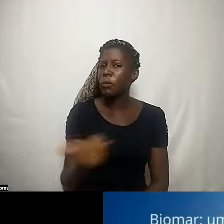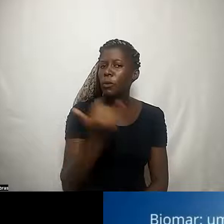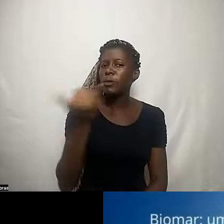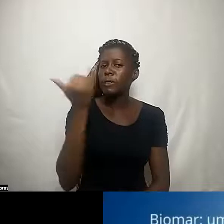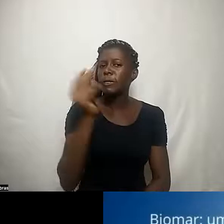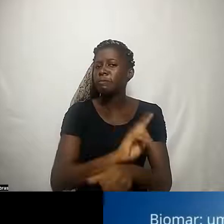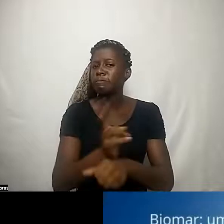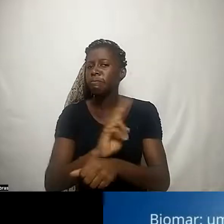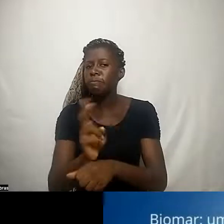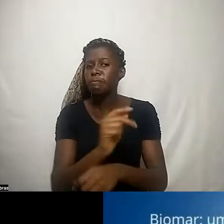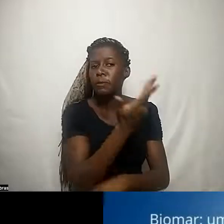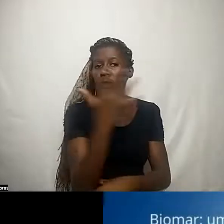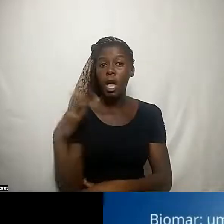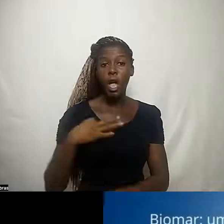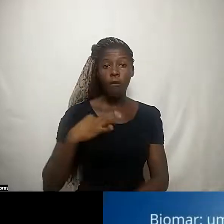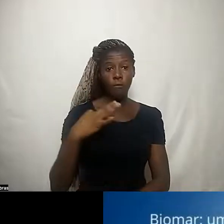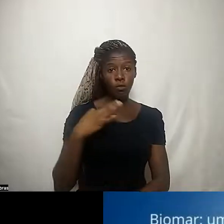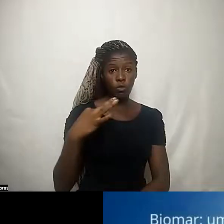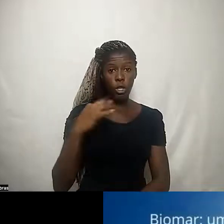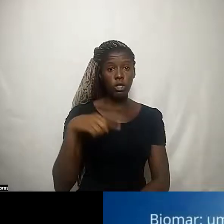the investments that we do.